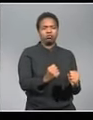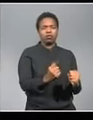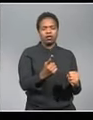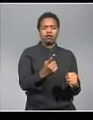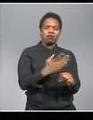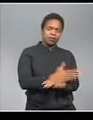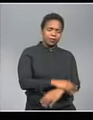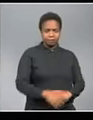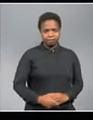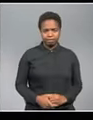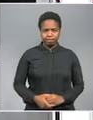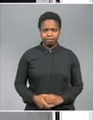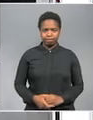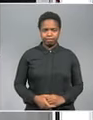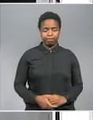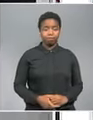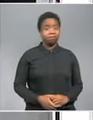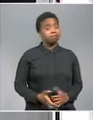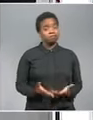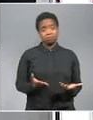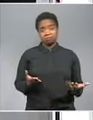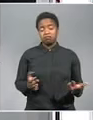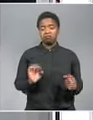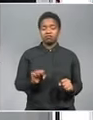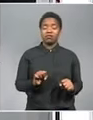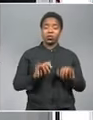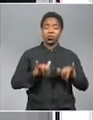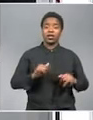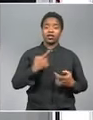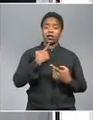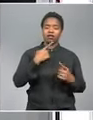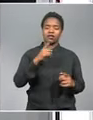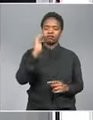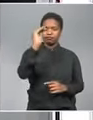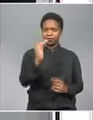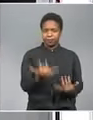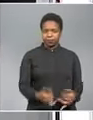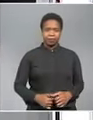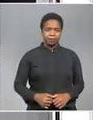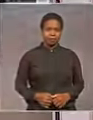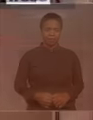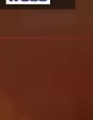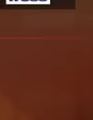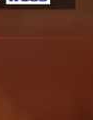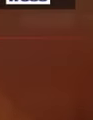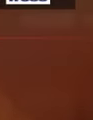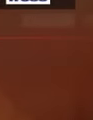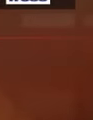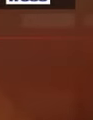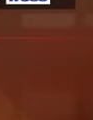it is at the moment. All right, we await that announcement, but this is what the markets look like today.